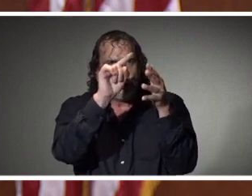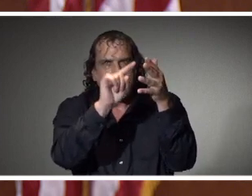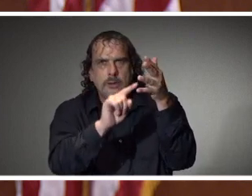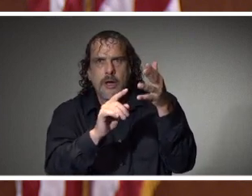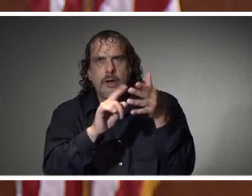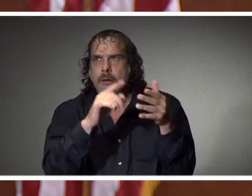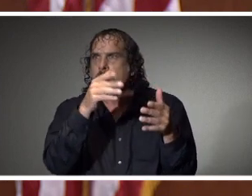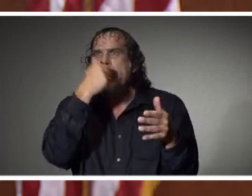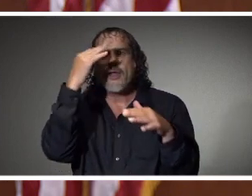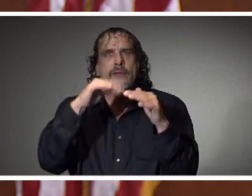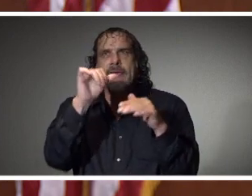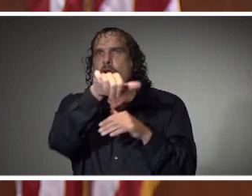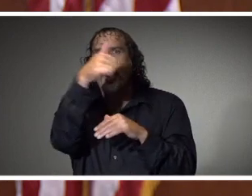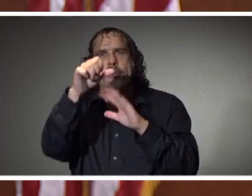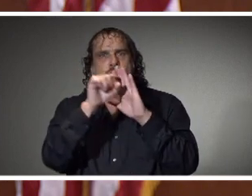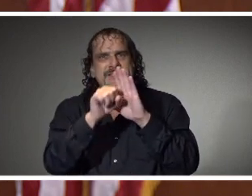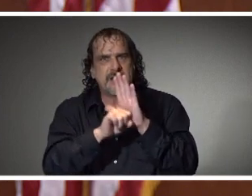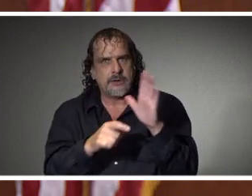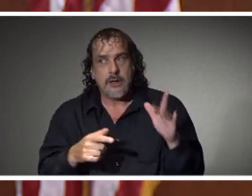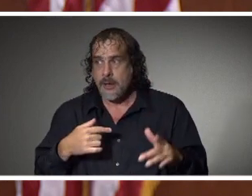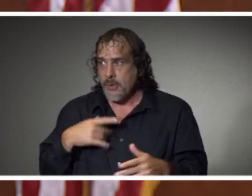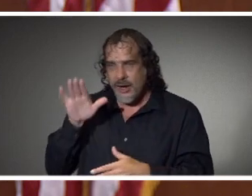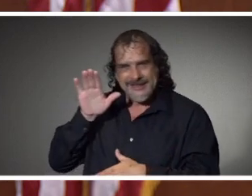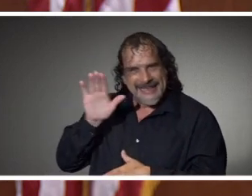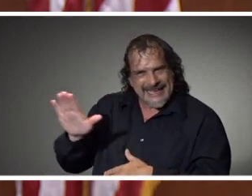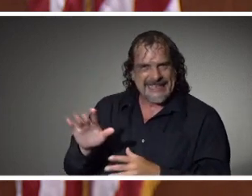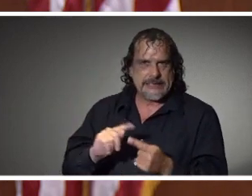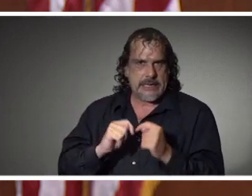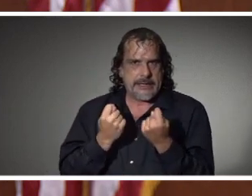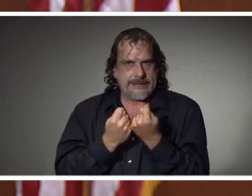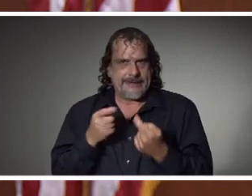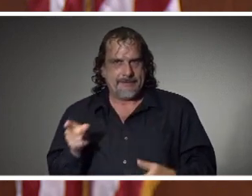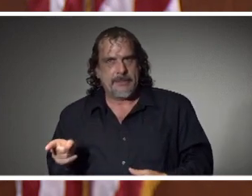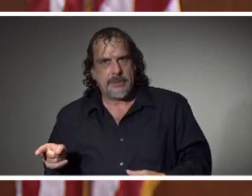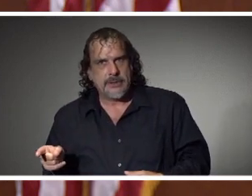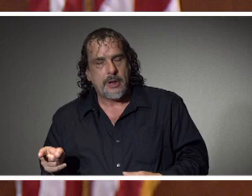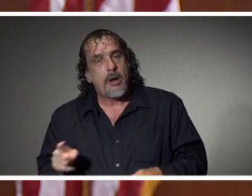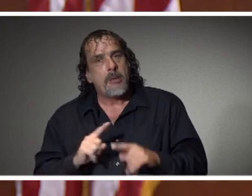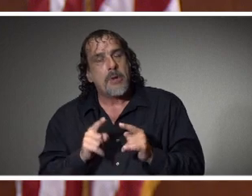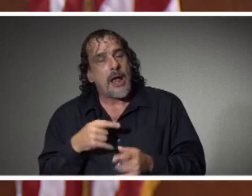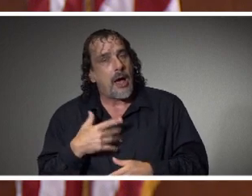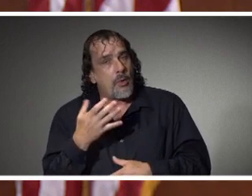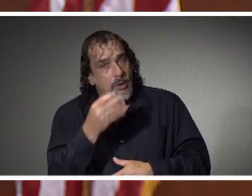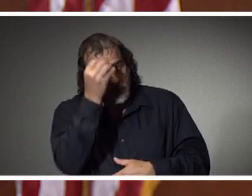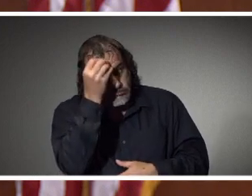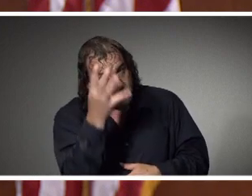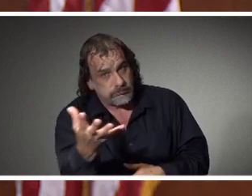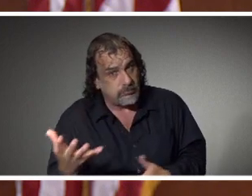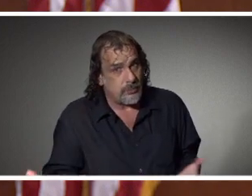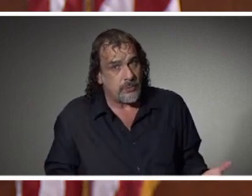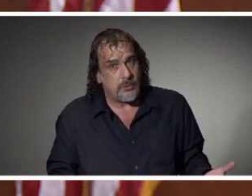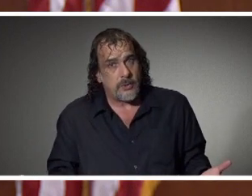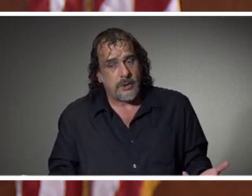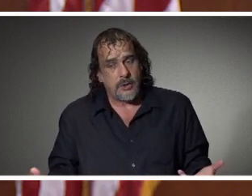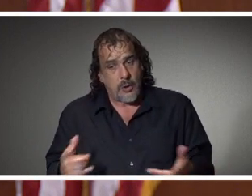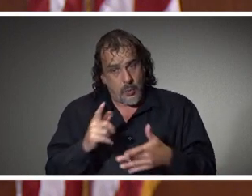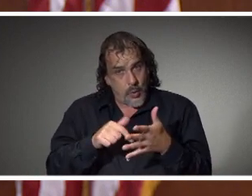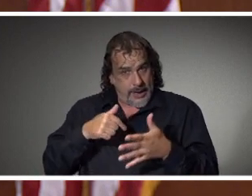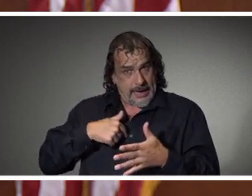anywhere in the country. And that's because of his team that he's built. But I want you to know what I